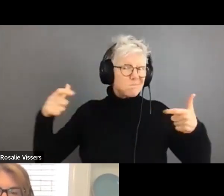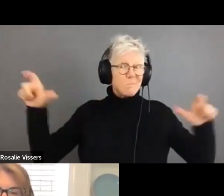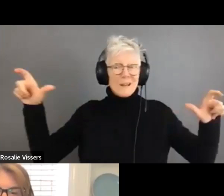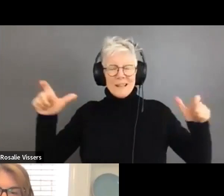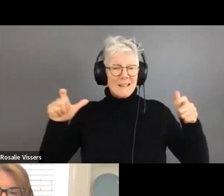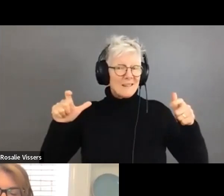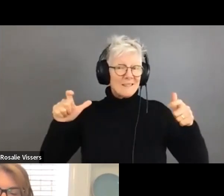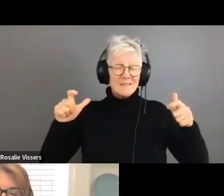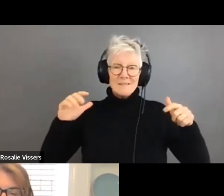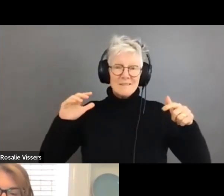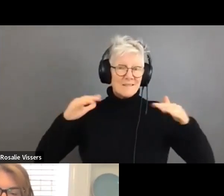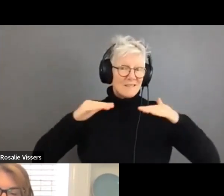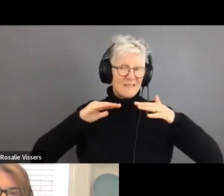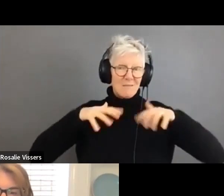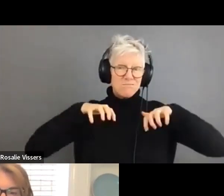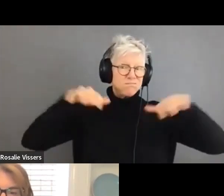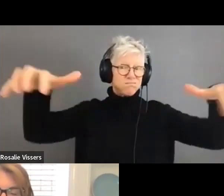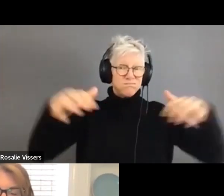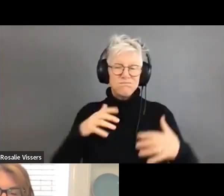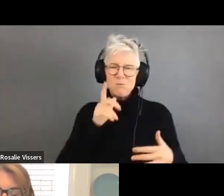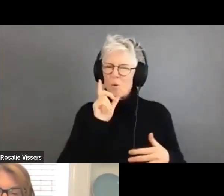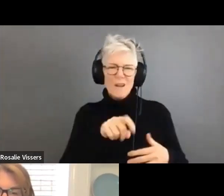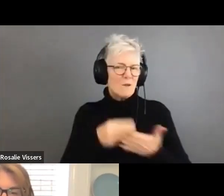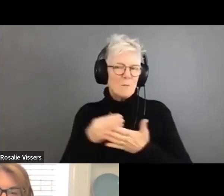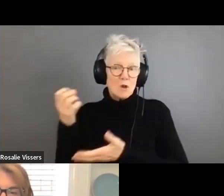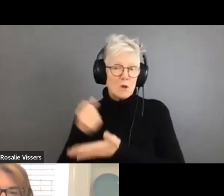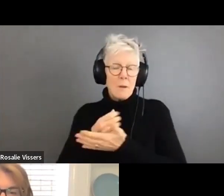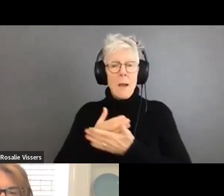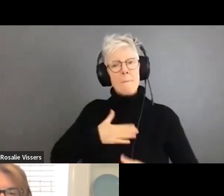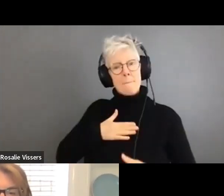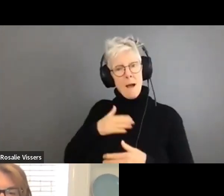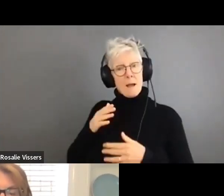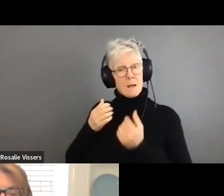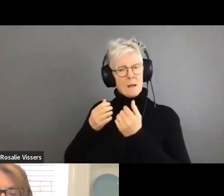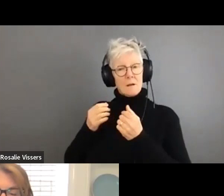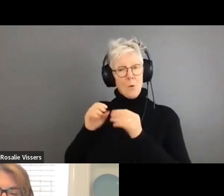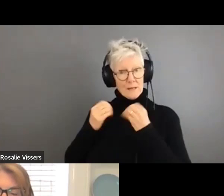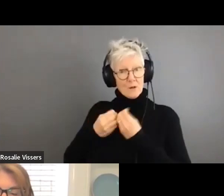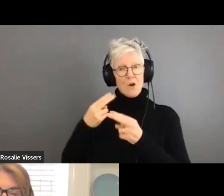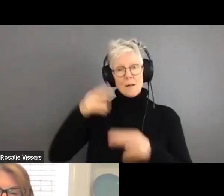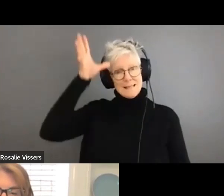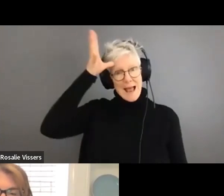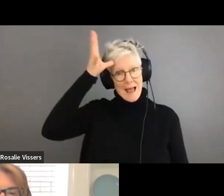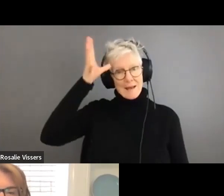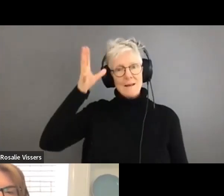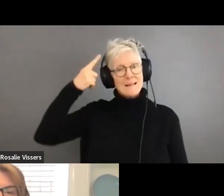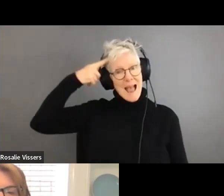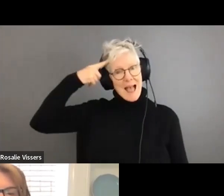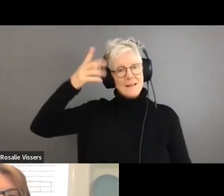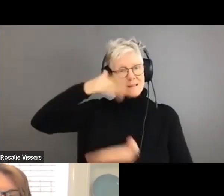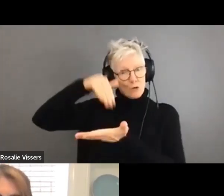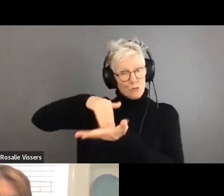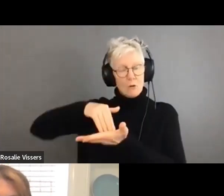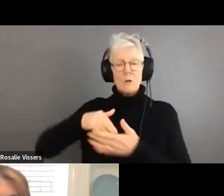sponsorship. The organization I'm a part of, Dad Central, we only have, I'm going to say no more